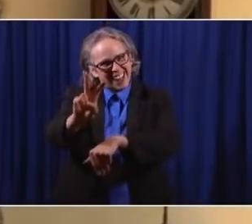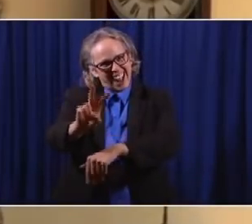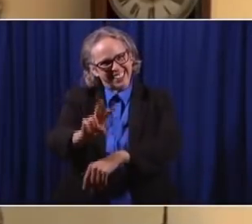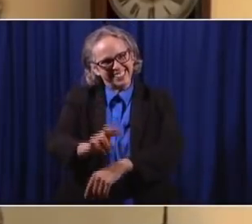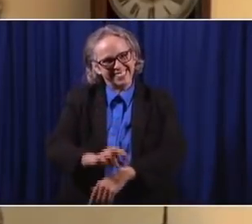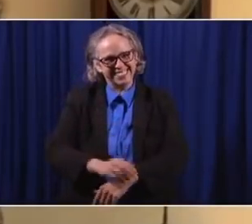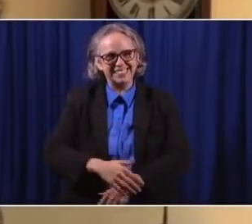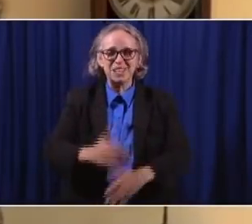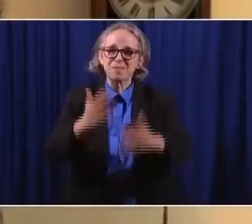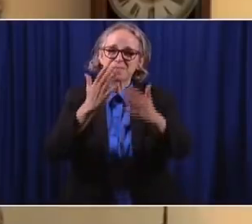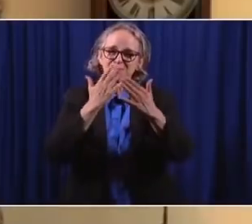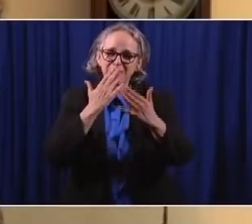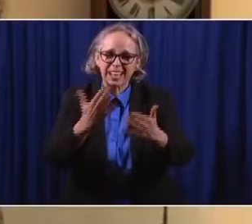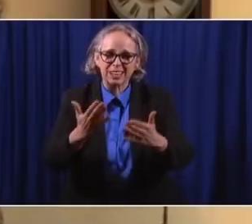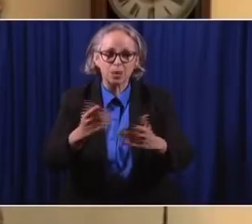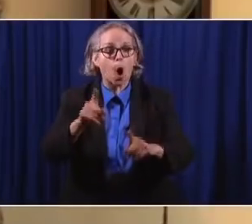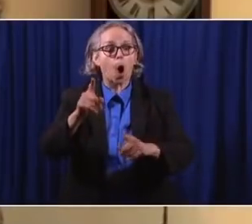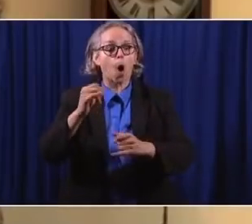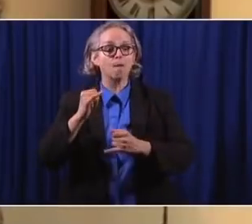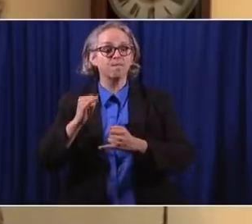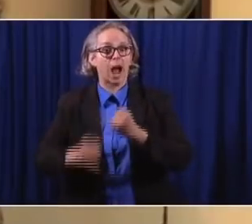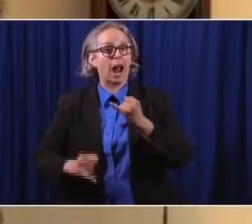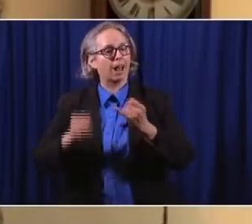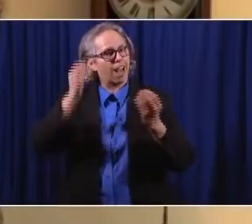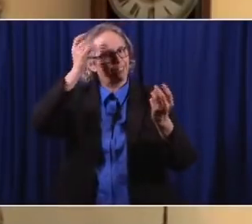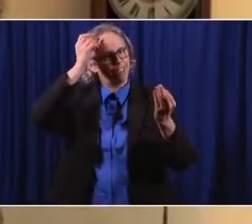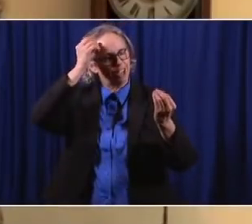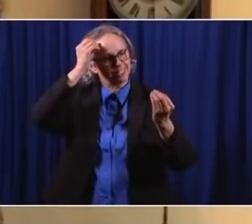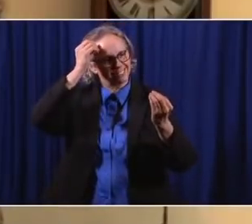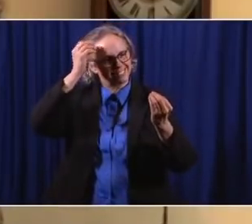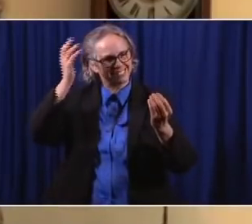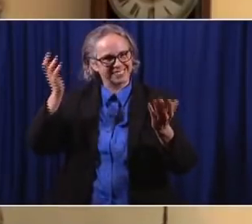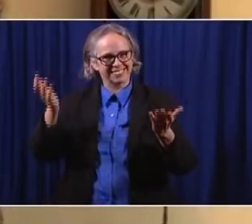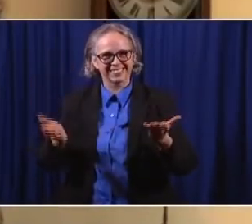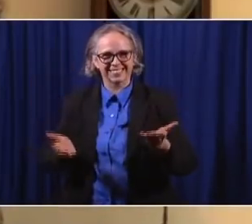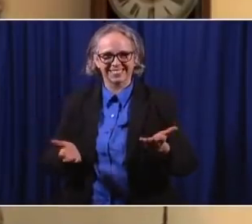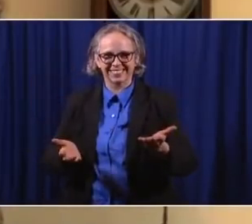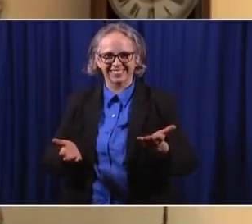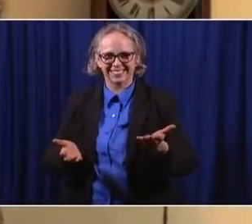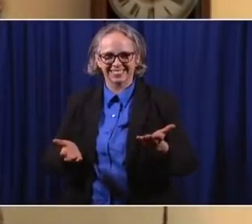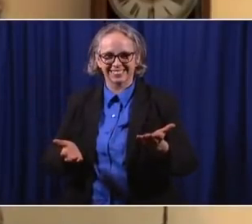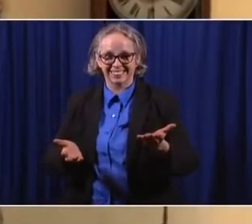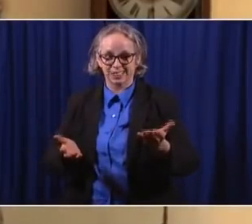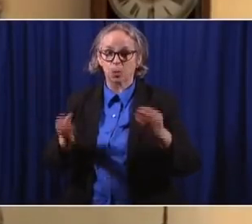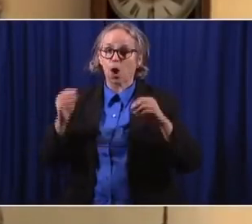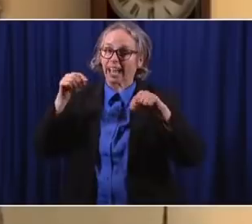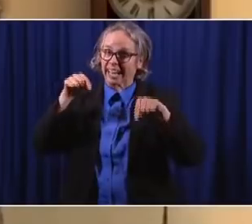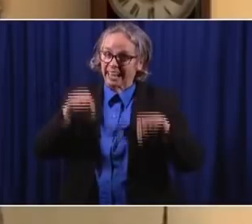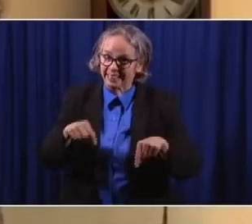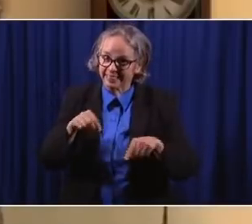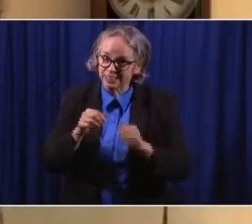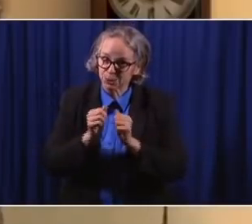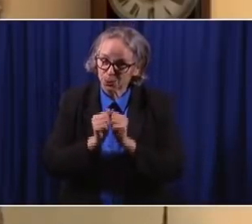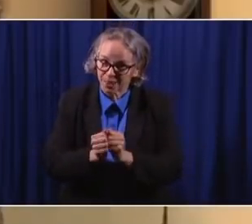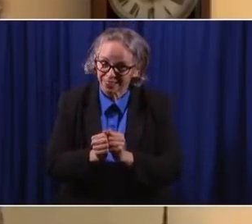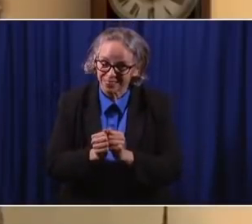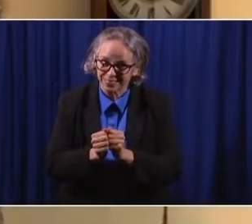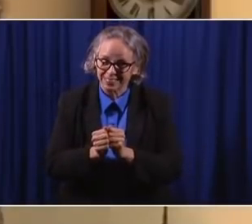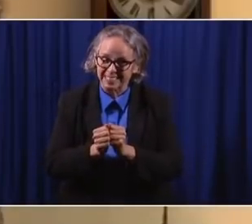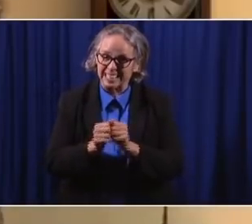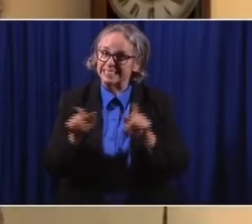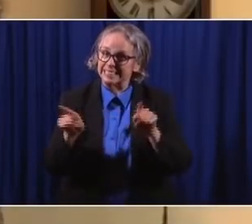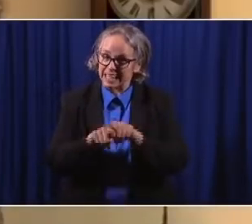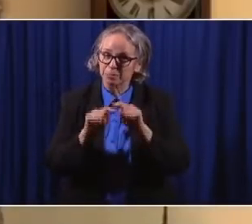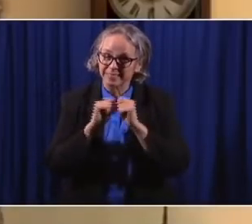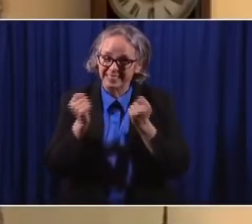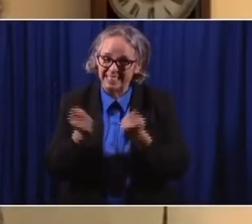you. And just a final thought, if I could. We are all in this together. we're on the same team. There's 11.7 million or